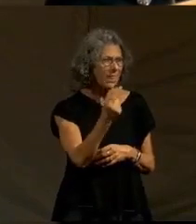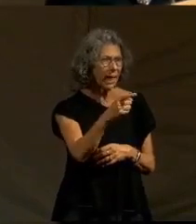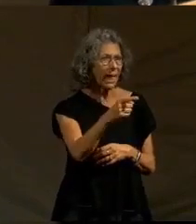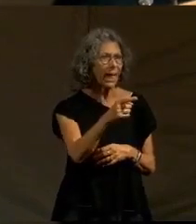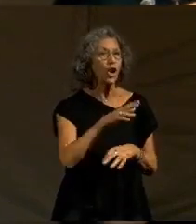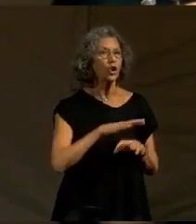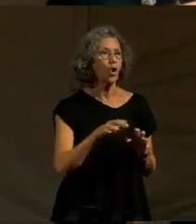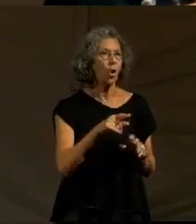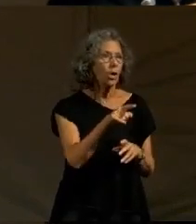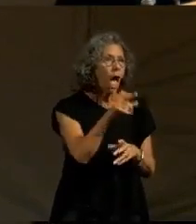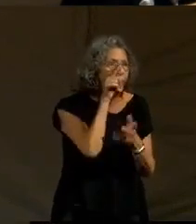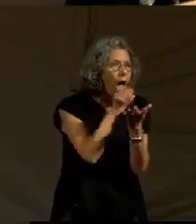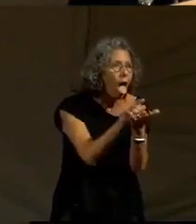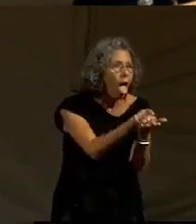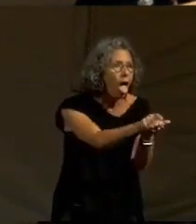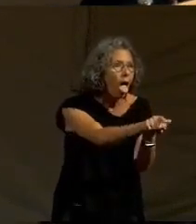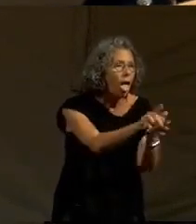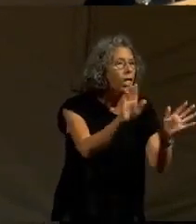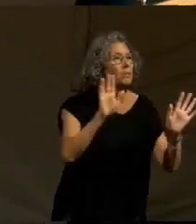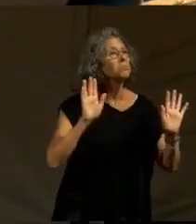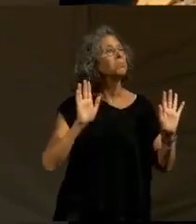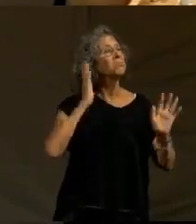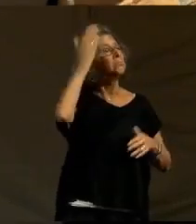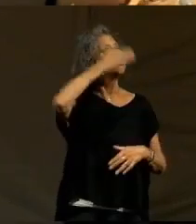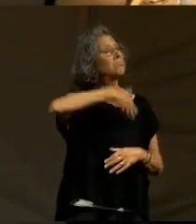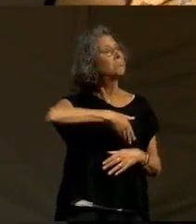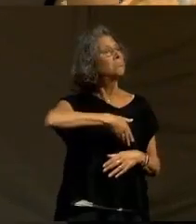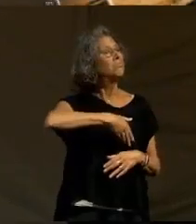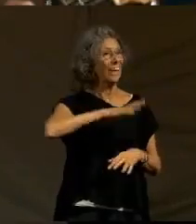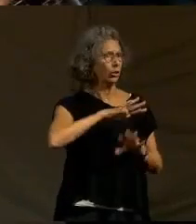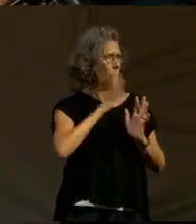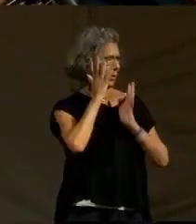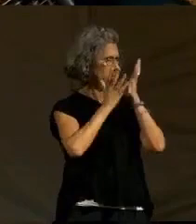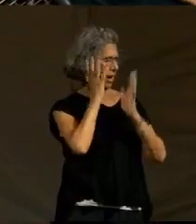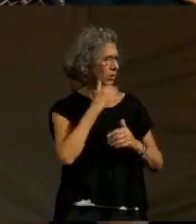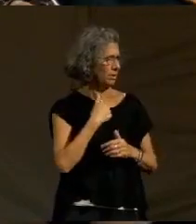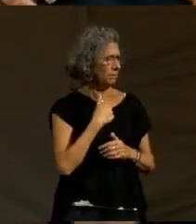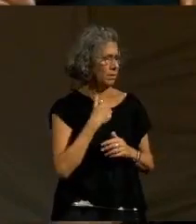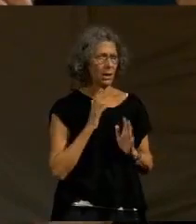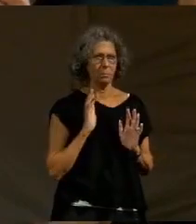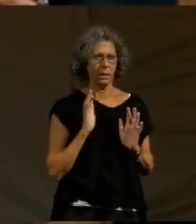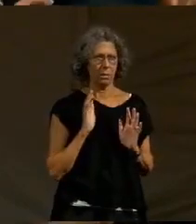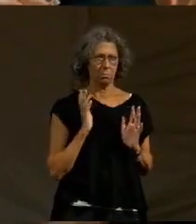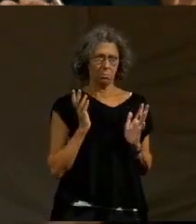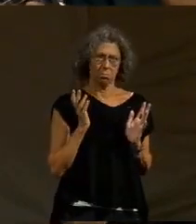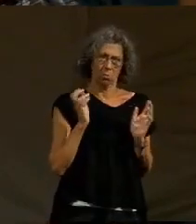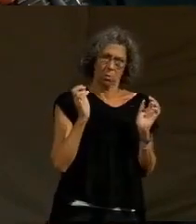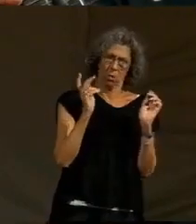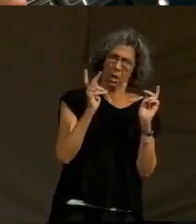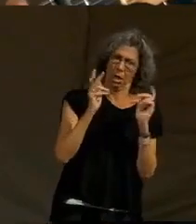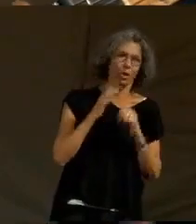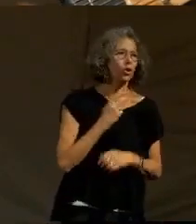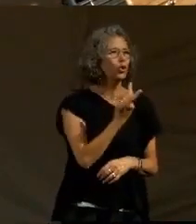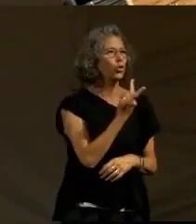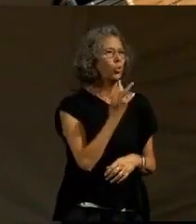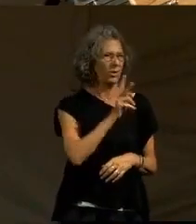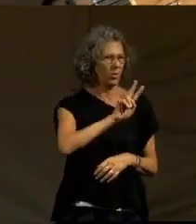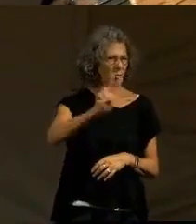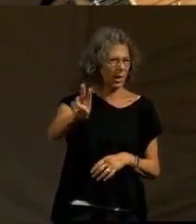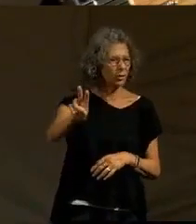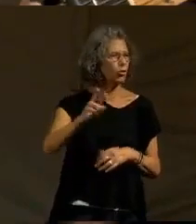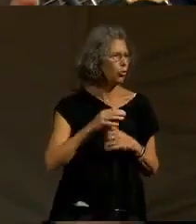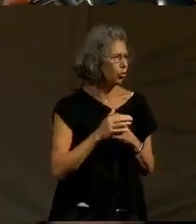be pointing, don't be embarrassing me. And I'm like, okay. So we went down to Zeedman's